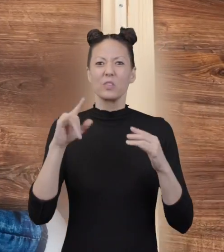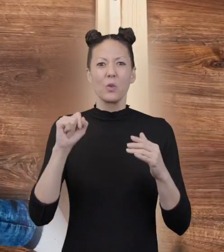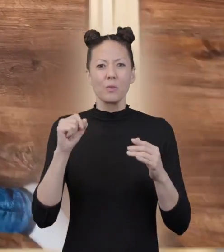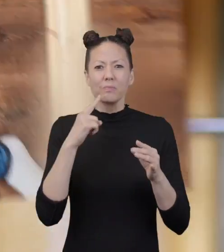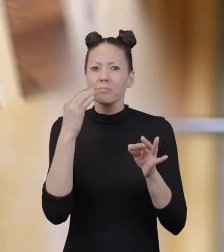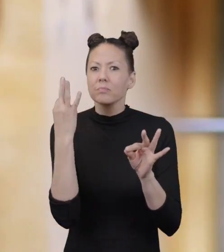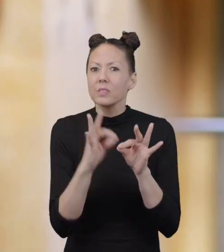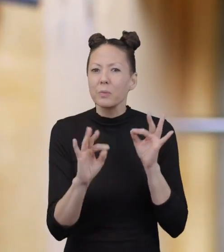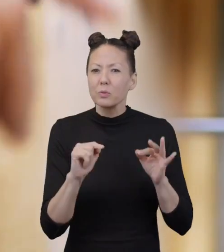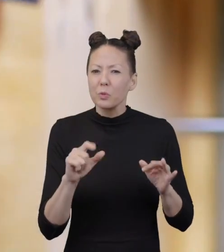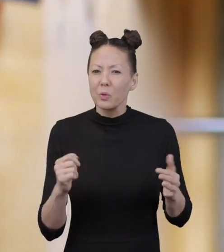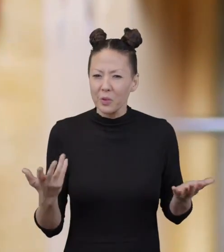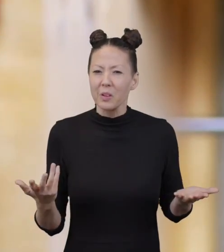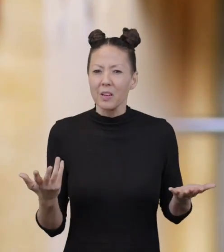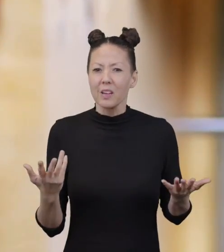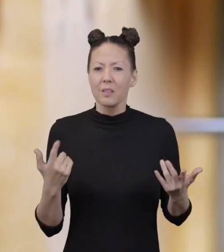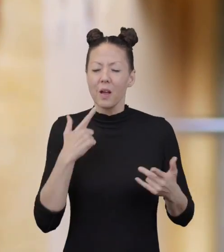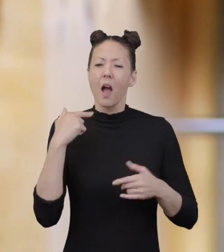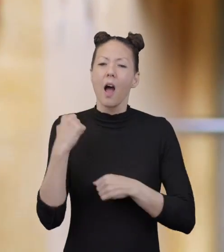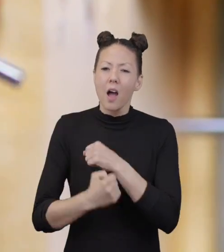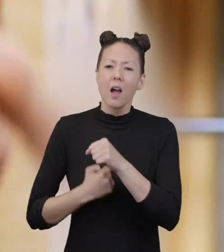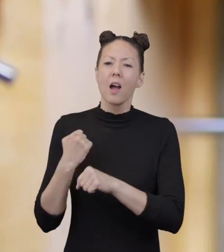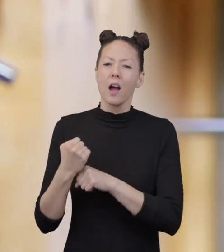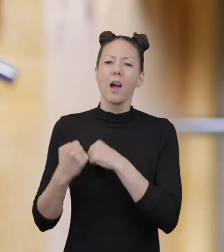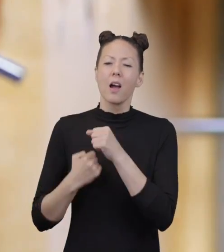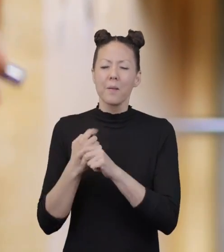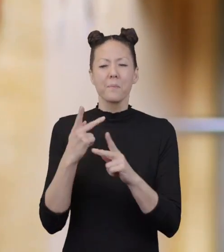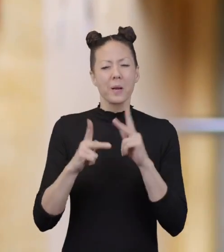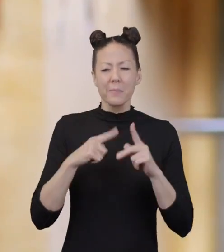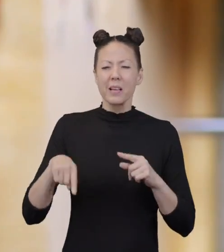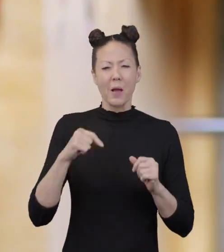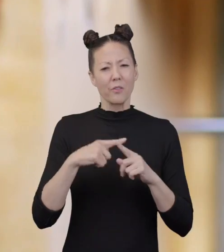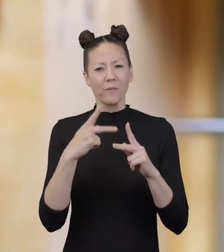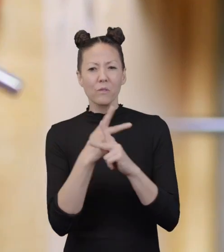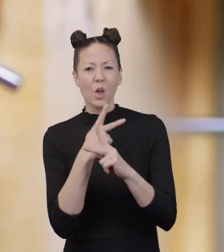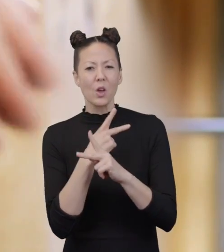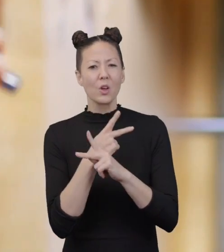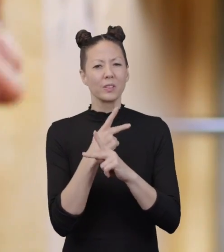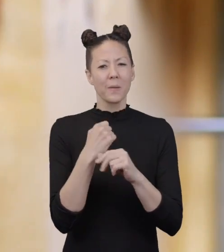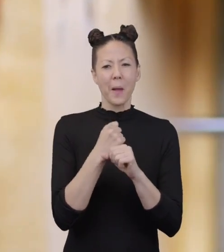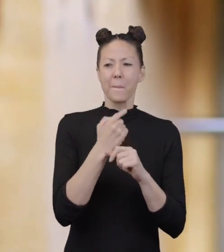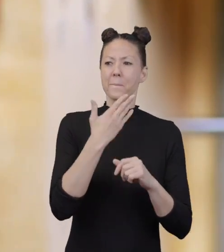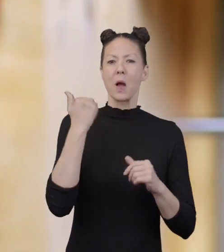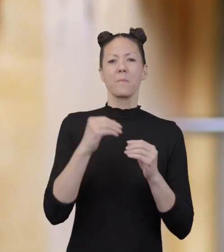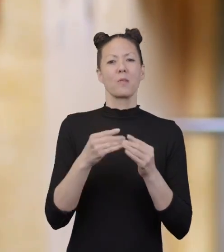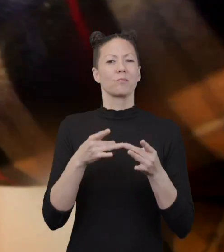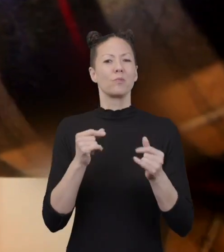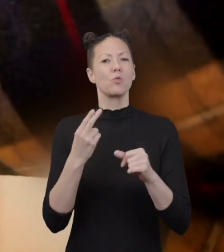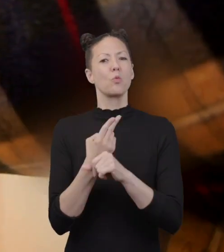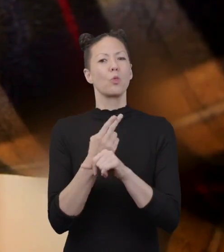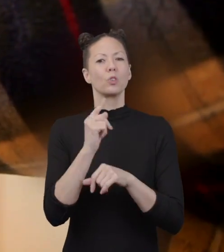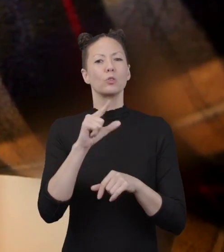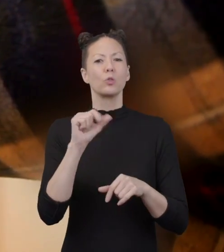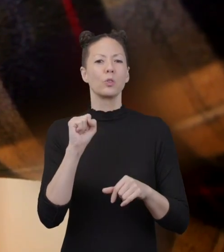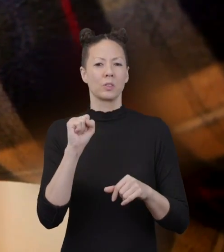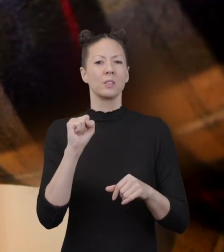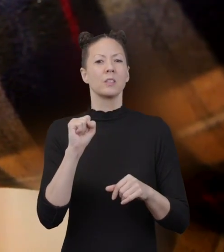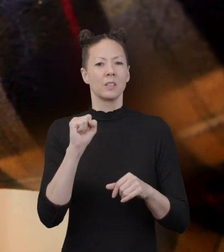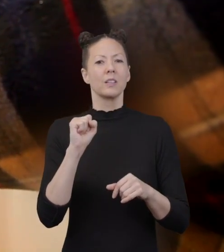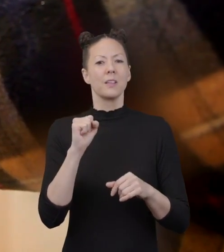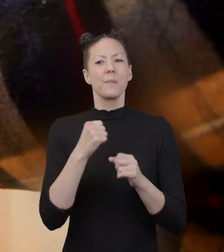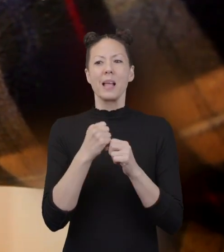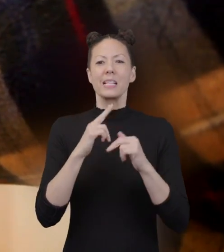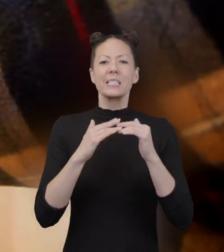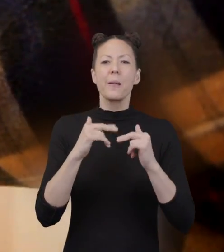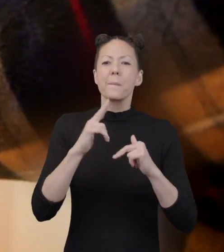tools? As time went on, people figured out how to make and use better and more efficient tools that would